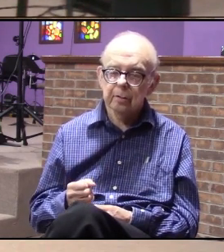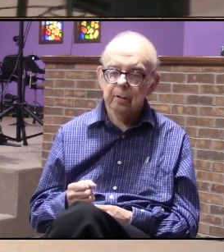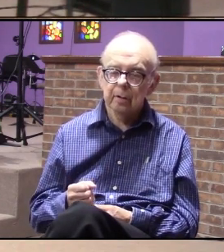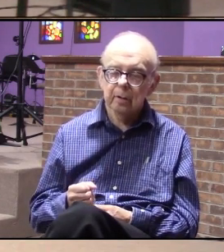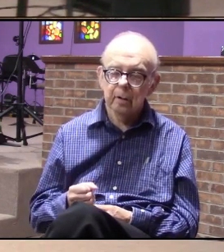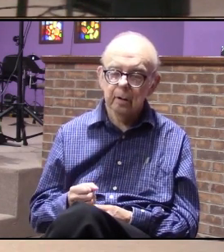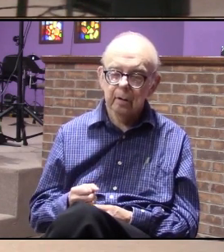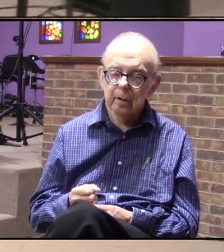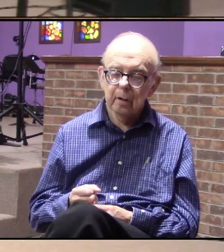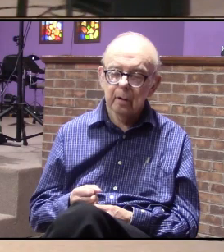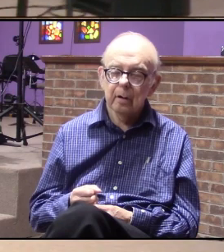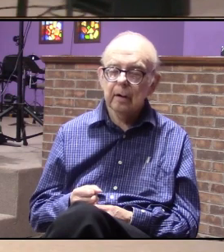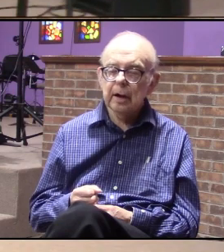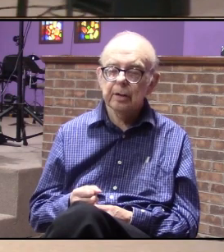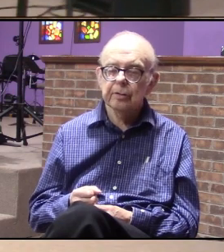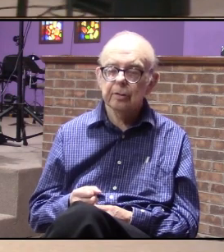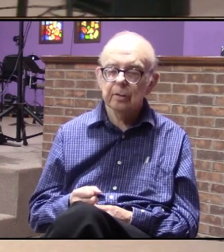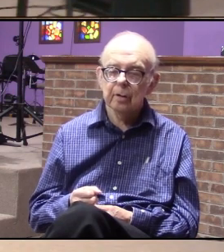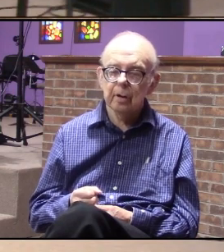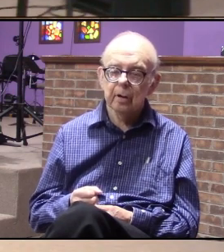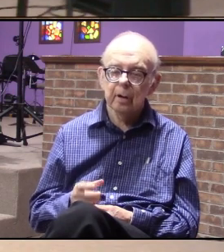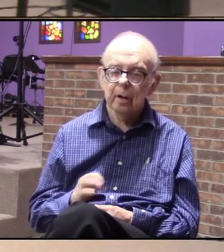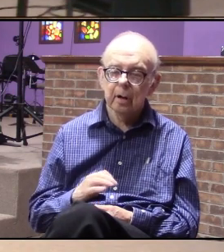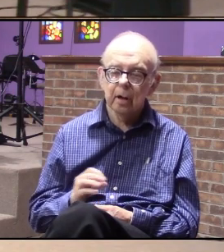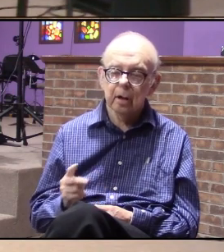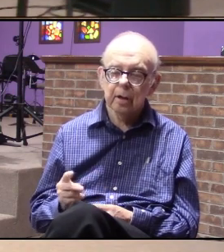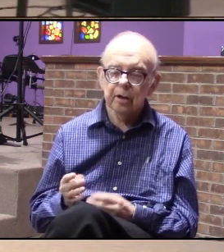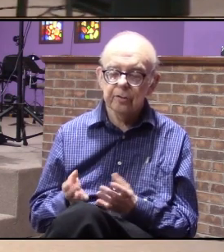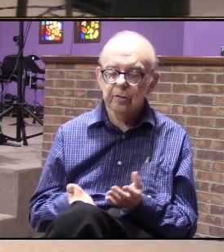your brown paper poke.